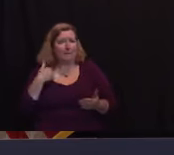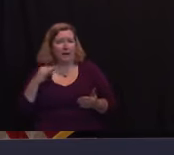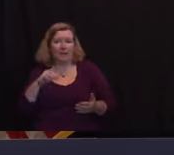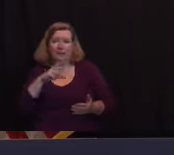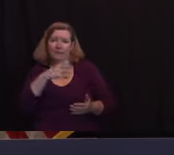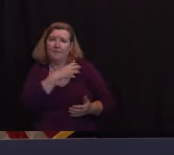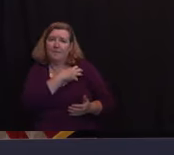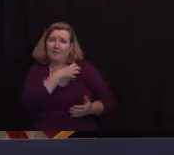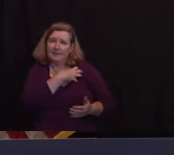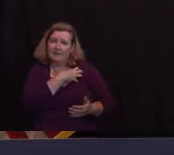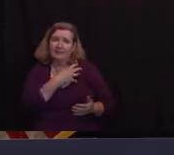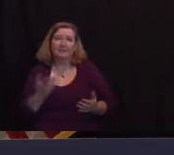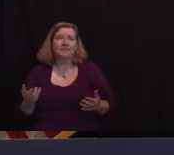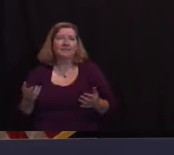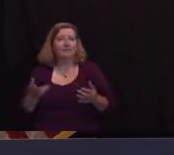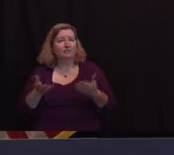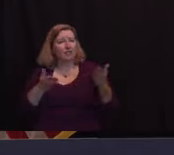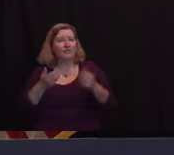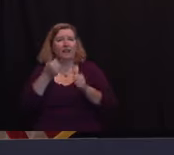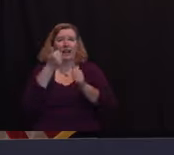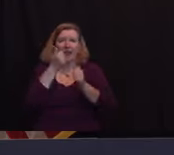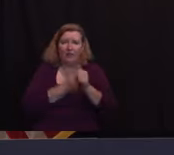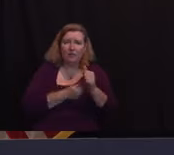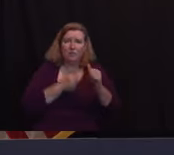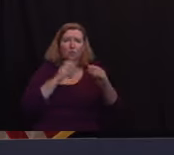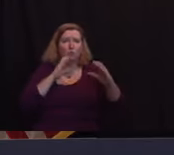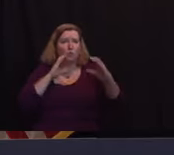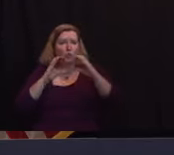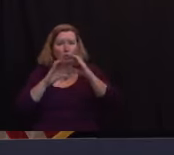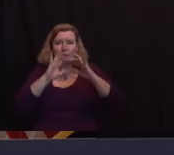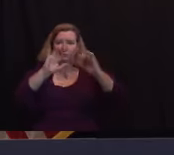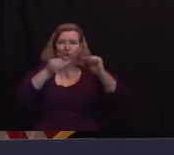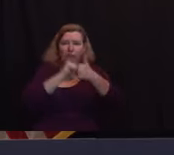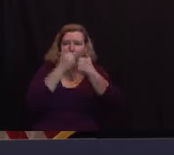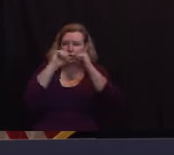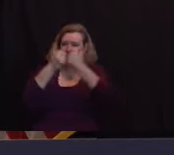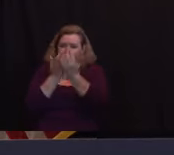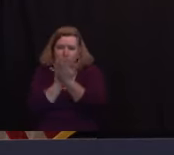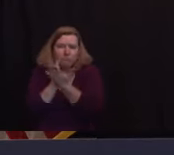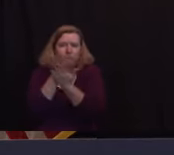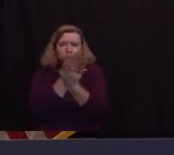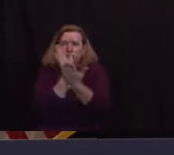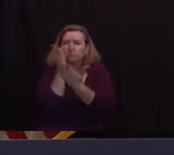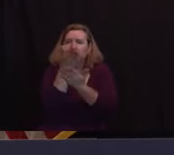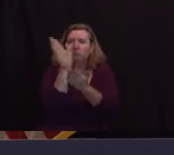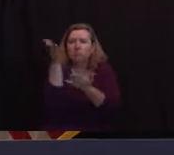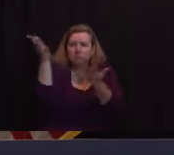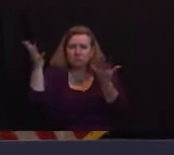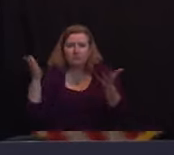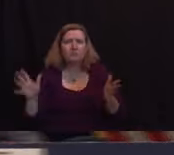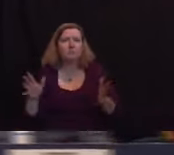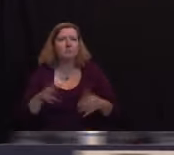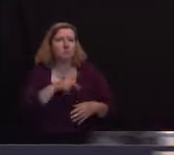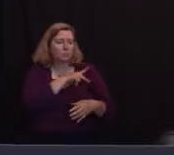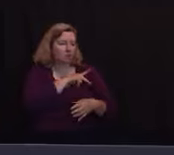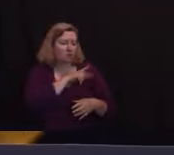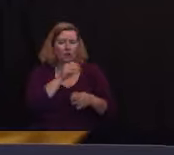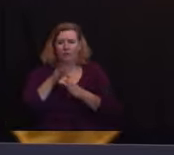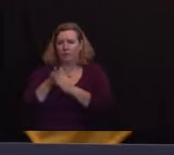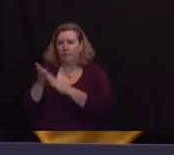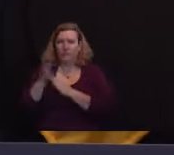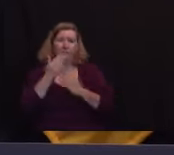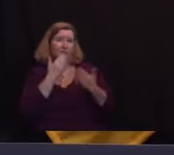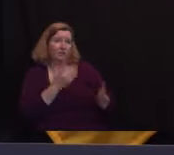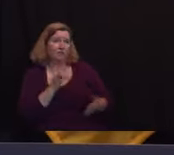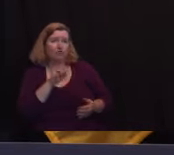every single communications challenge, and I just wanted to be able to thank him personally and professionally. Thank you, Governor. So it's Jim? Jim Barsuglia,